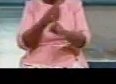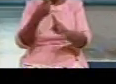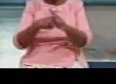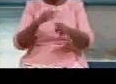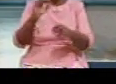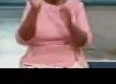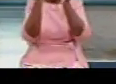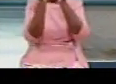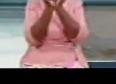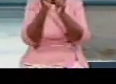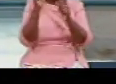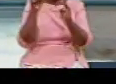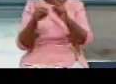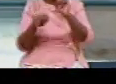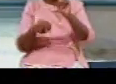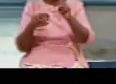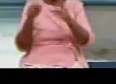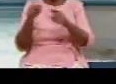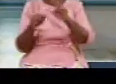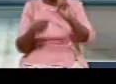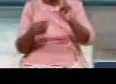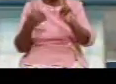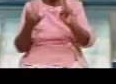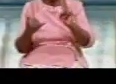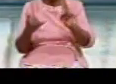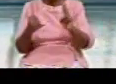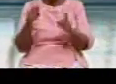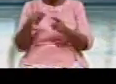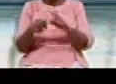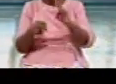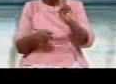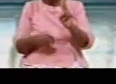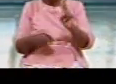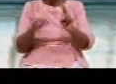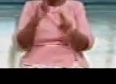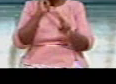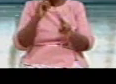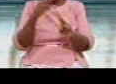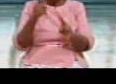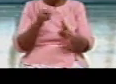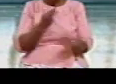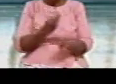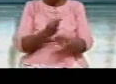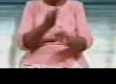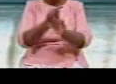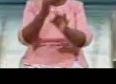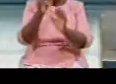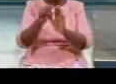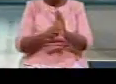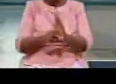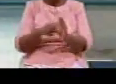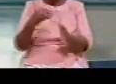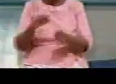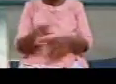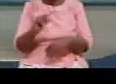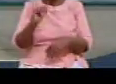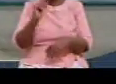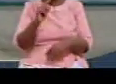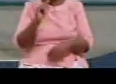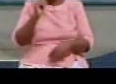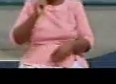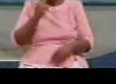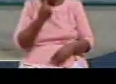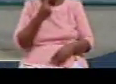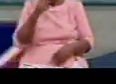to point number two now. Point number two, the faithfulness of zealous saints